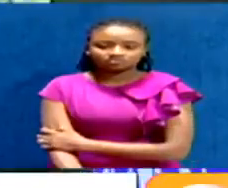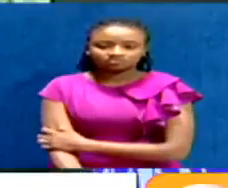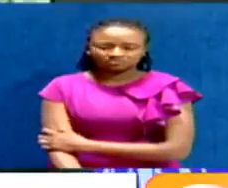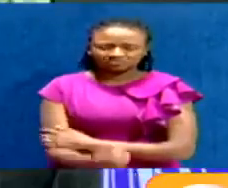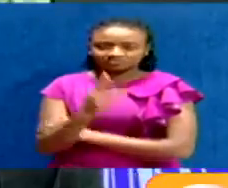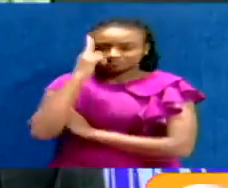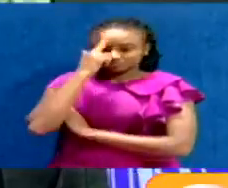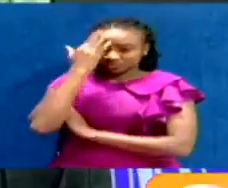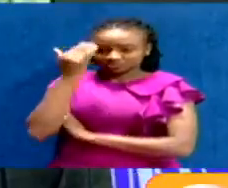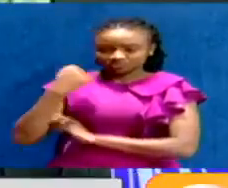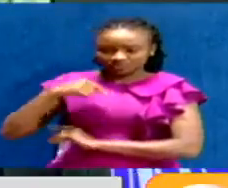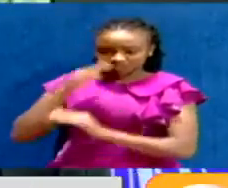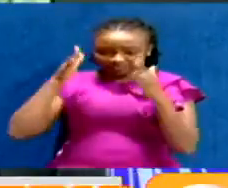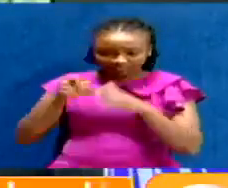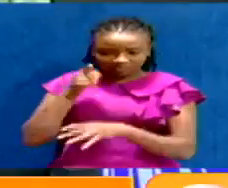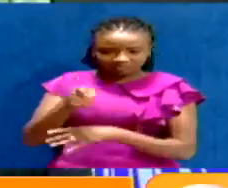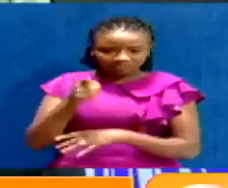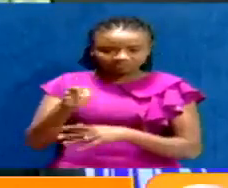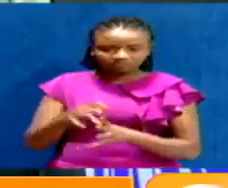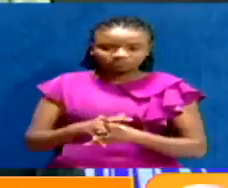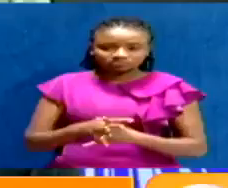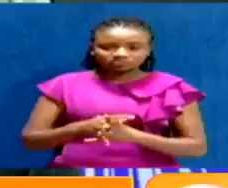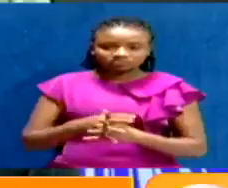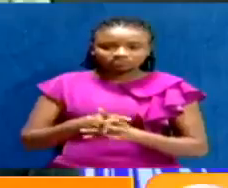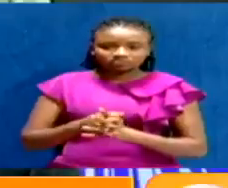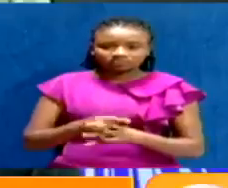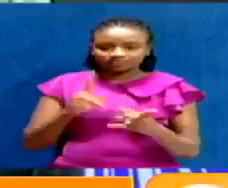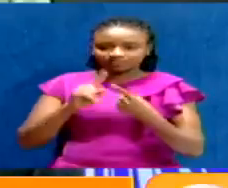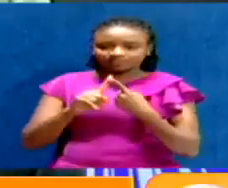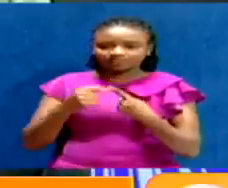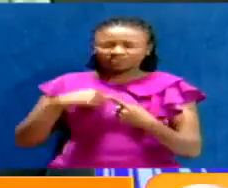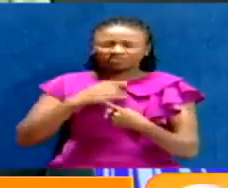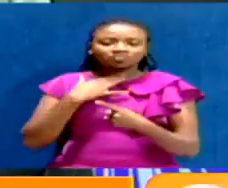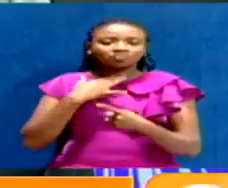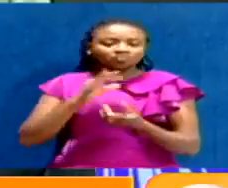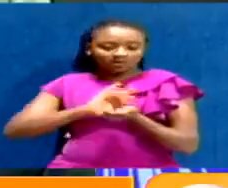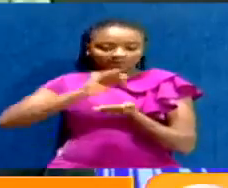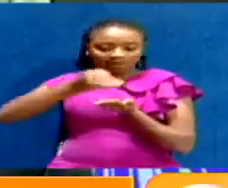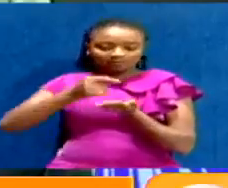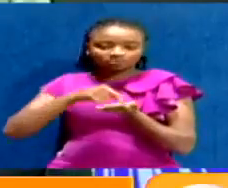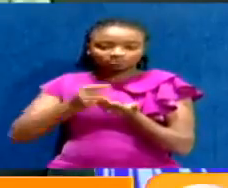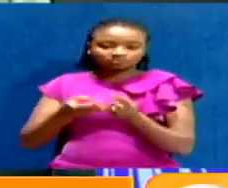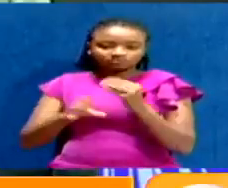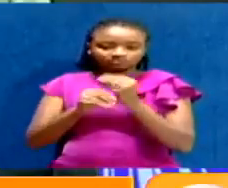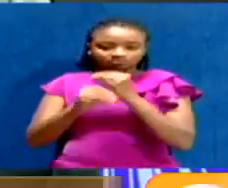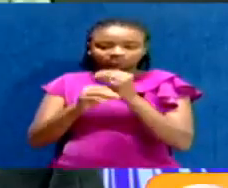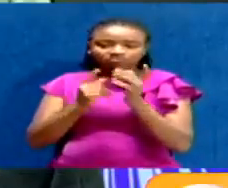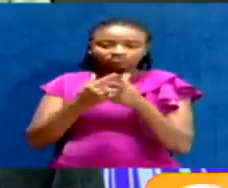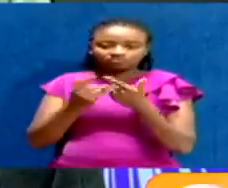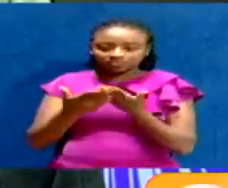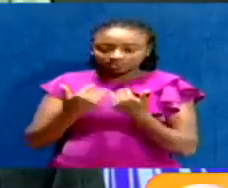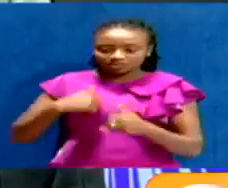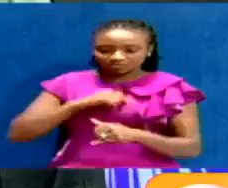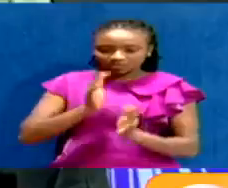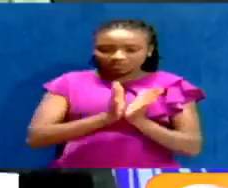The main reason for going in this direction is, one, to do a capital raise to be able to expand further, expand